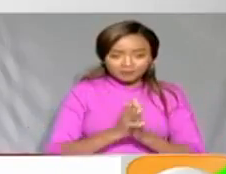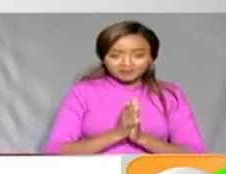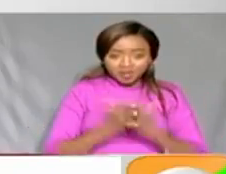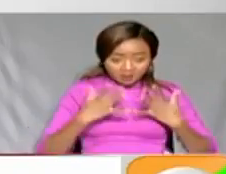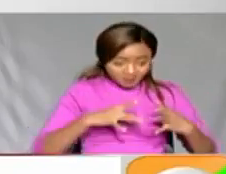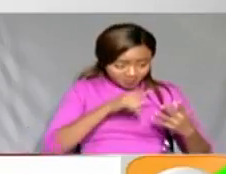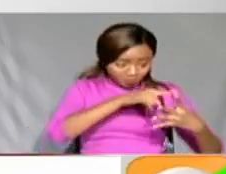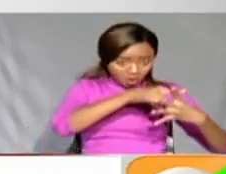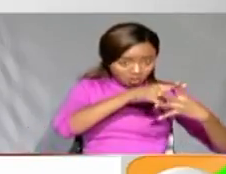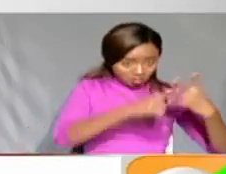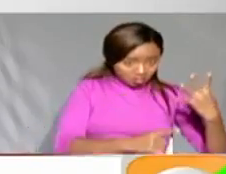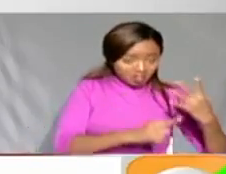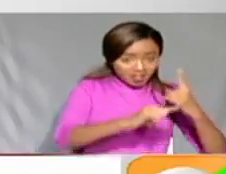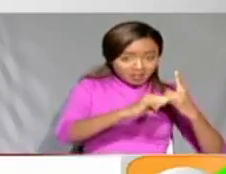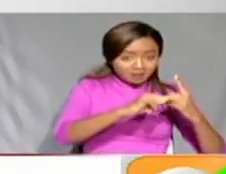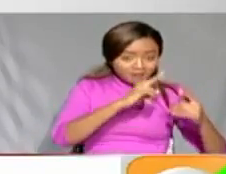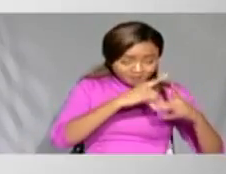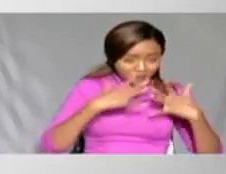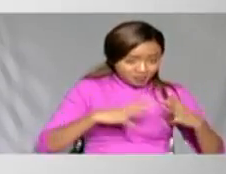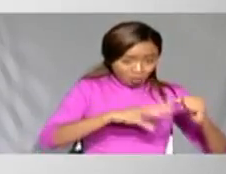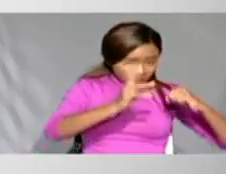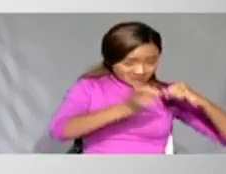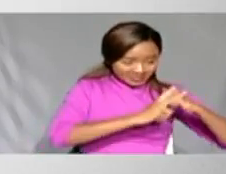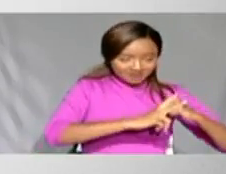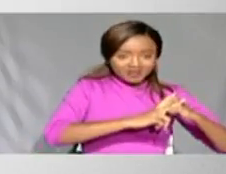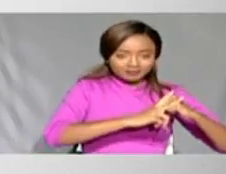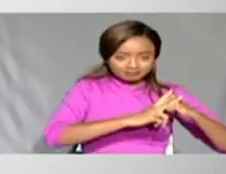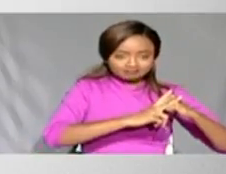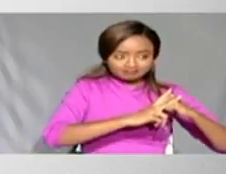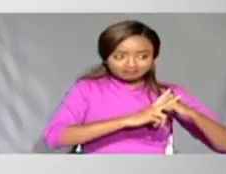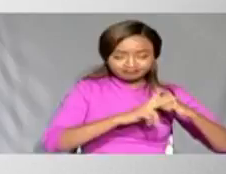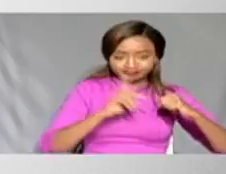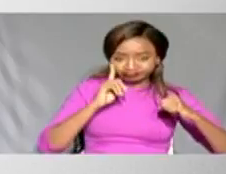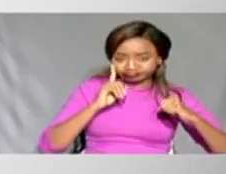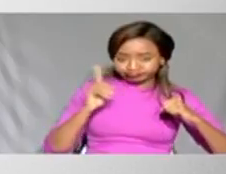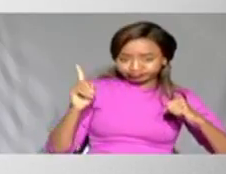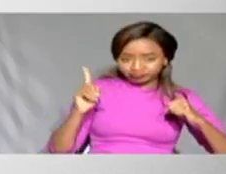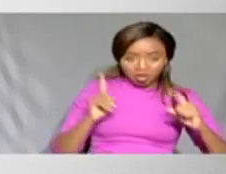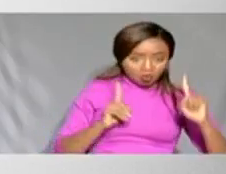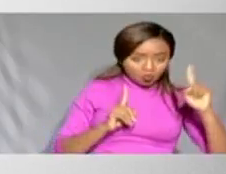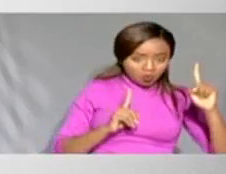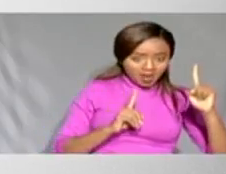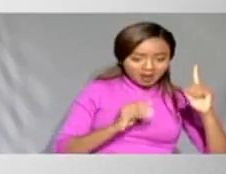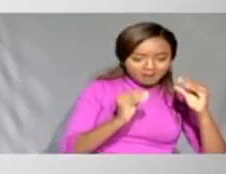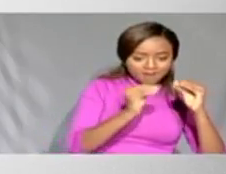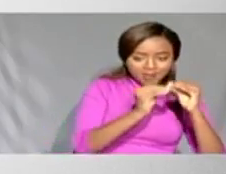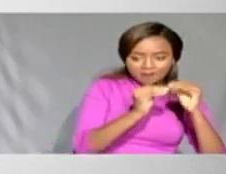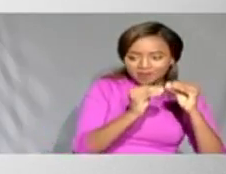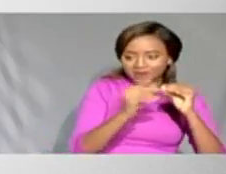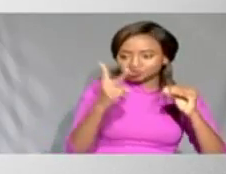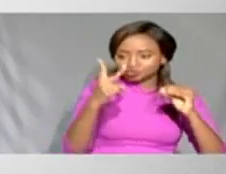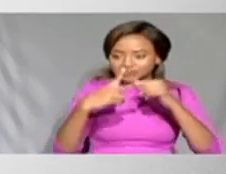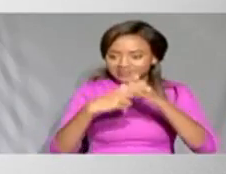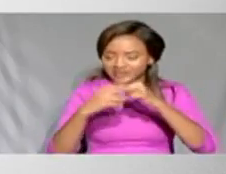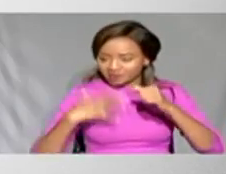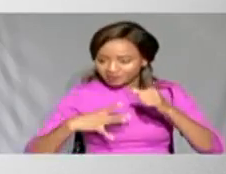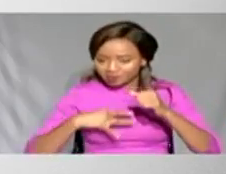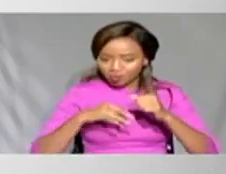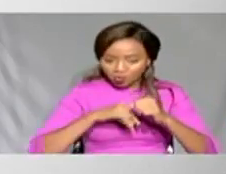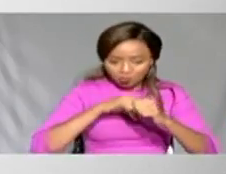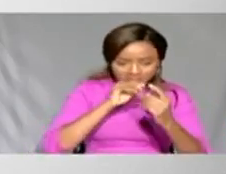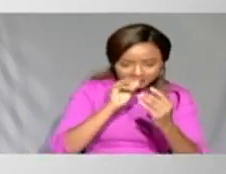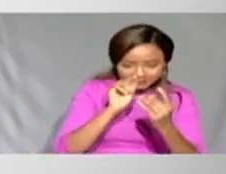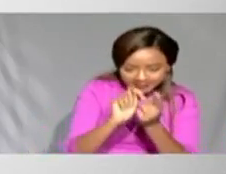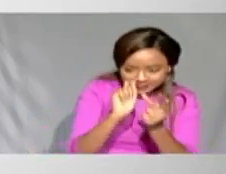have tested positive. We know that patient one came into contact with at least 27 people, all of whom were traced